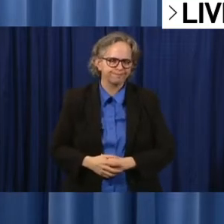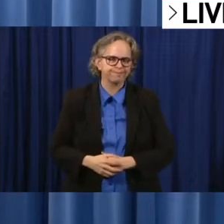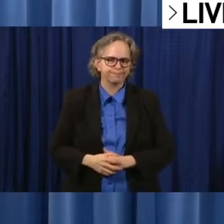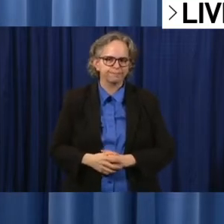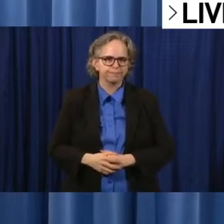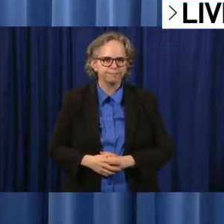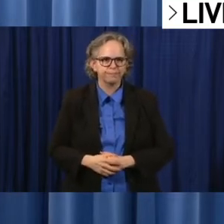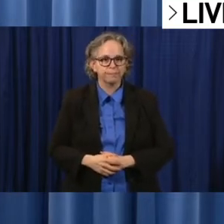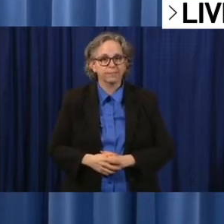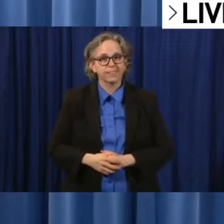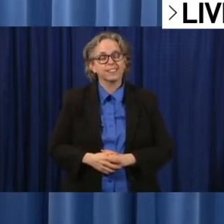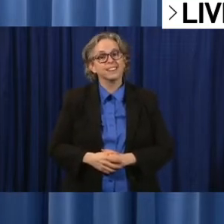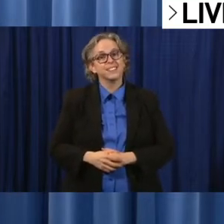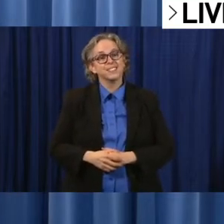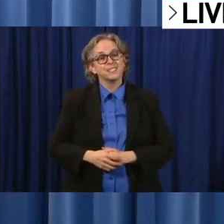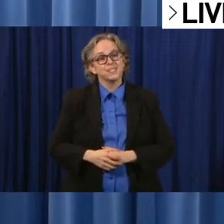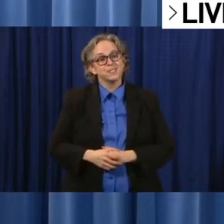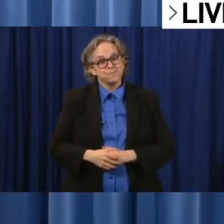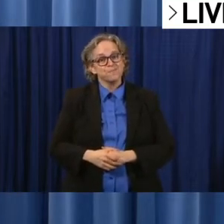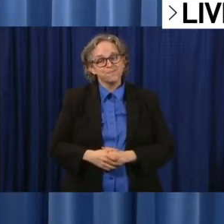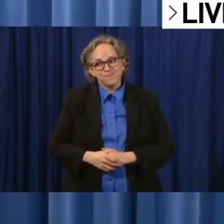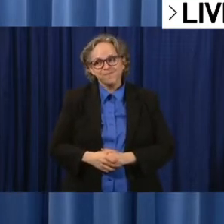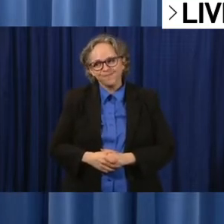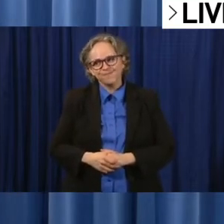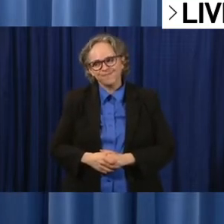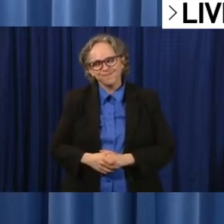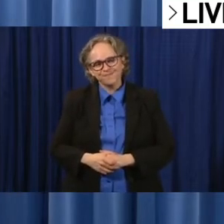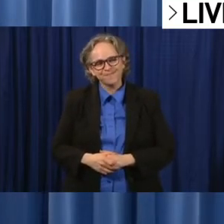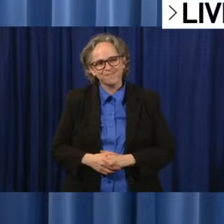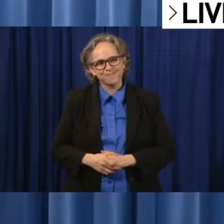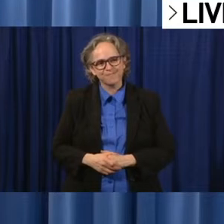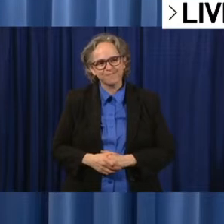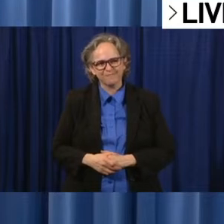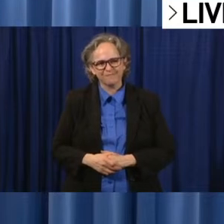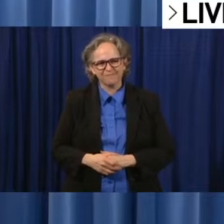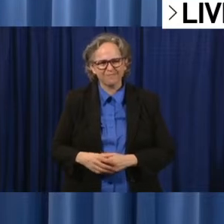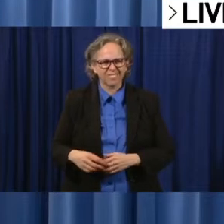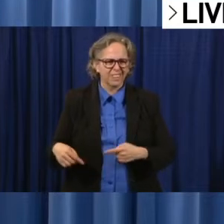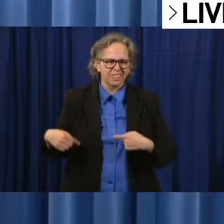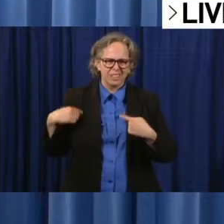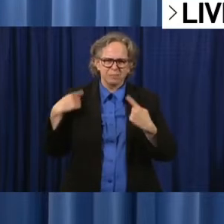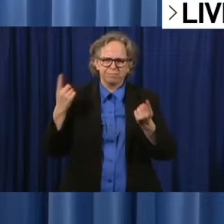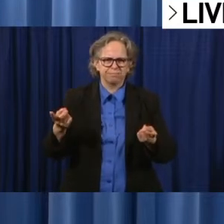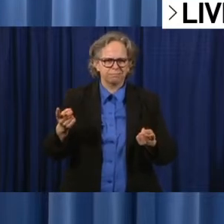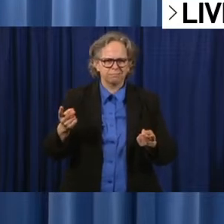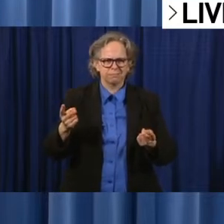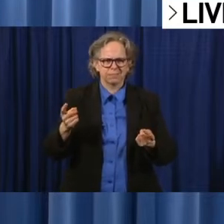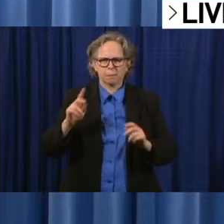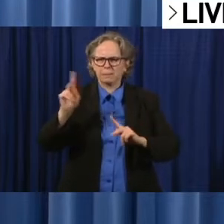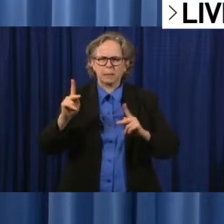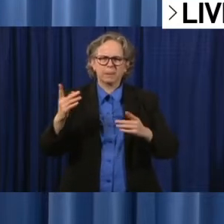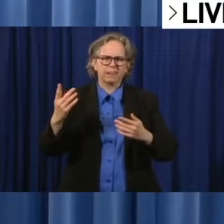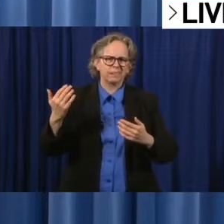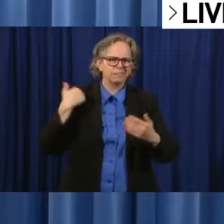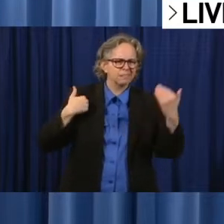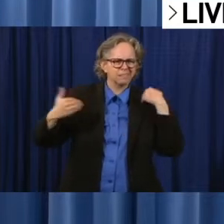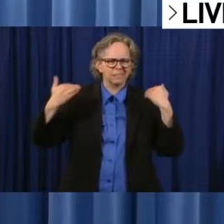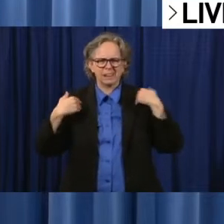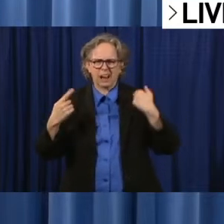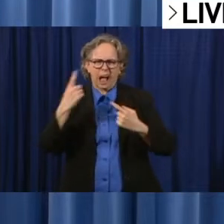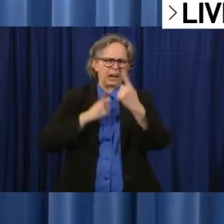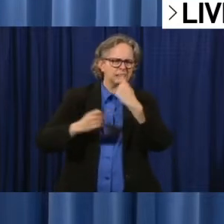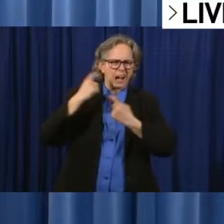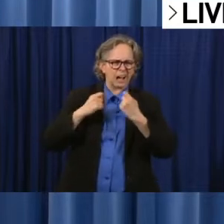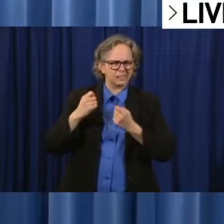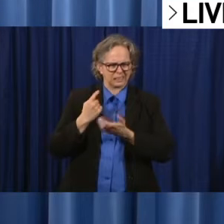We continue to get some inquiries. I got some this weekend about